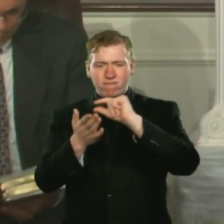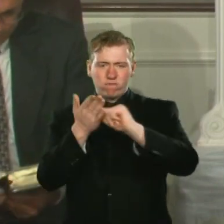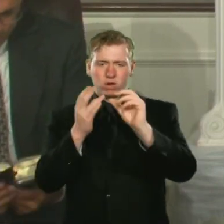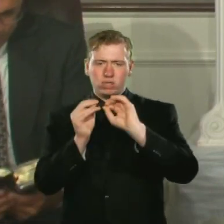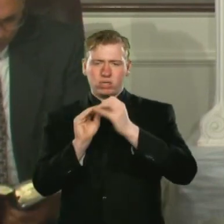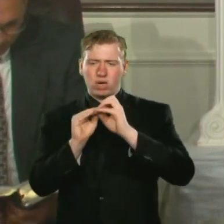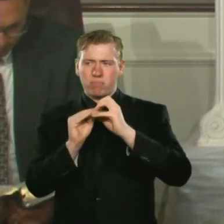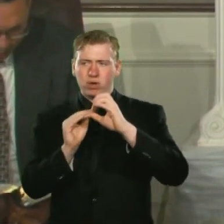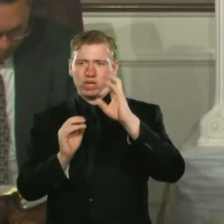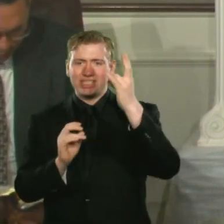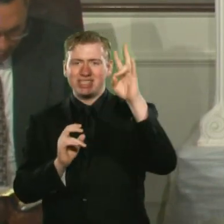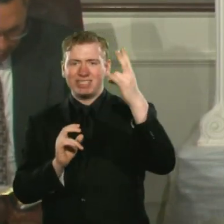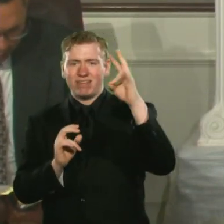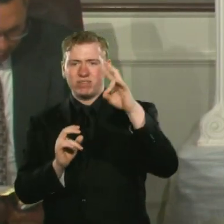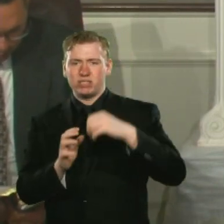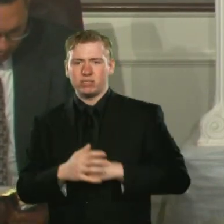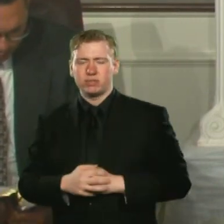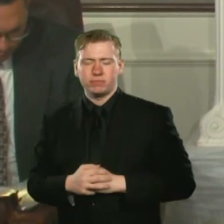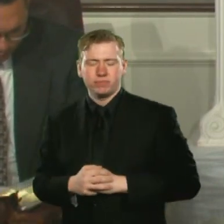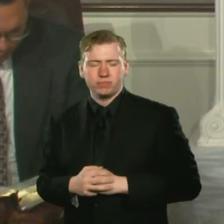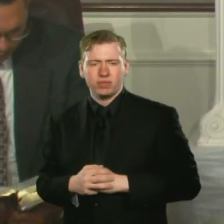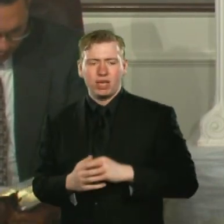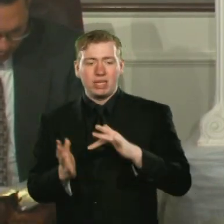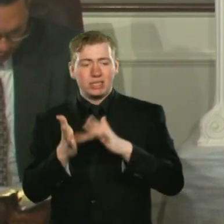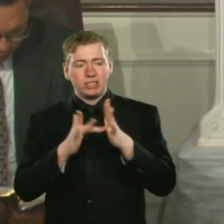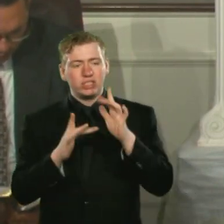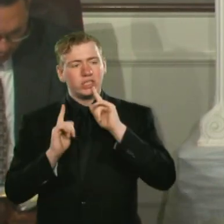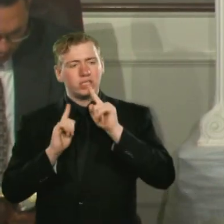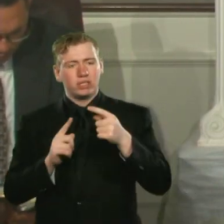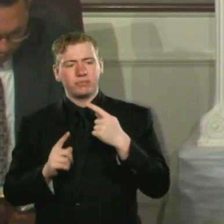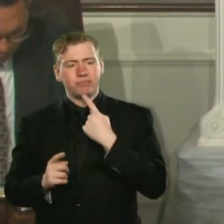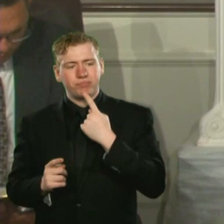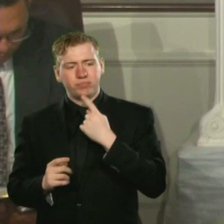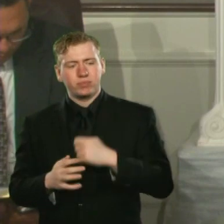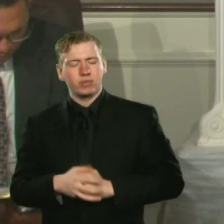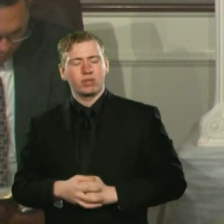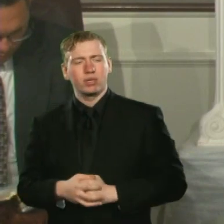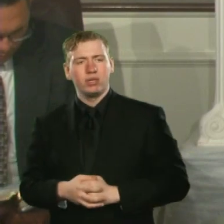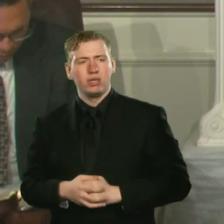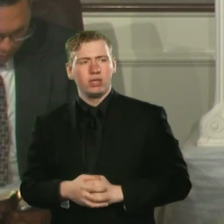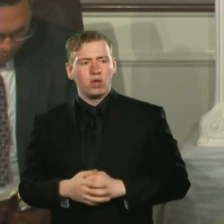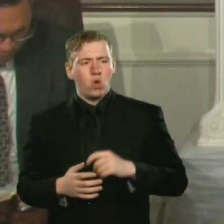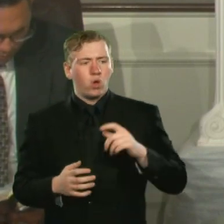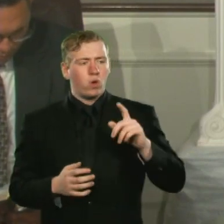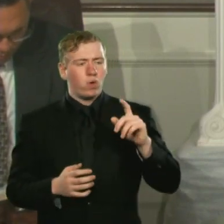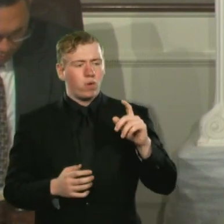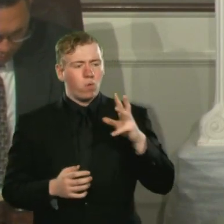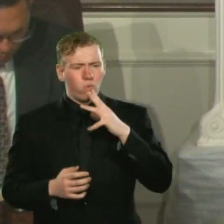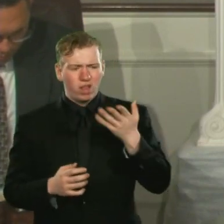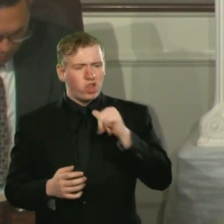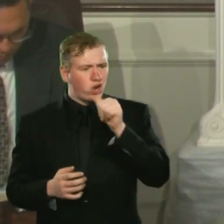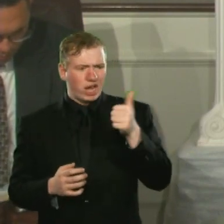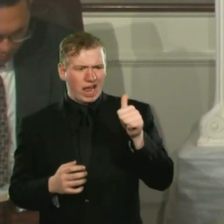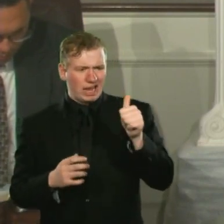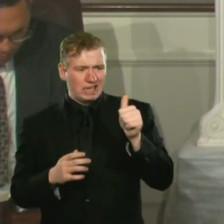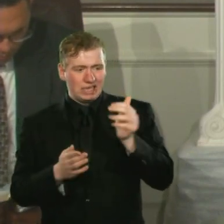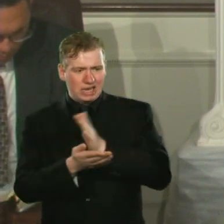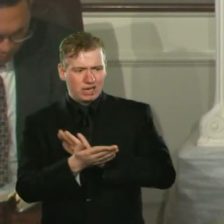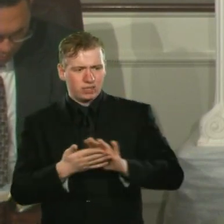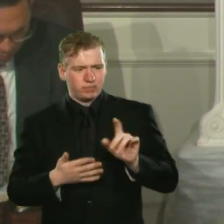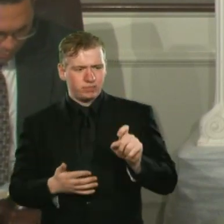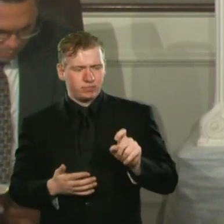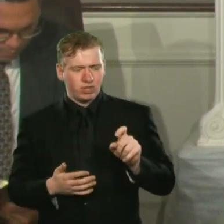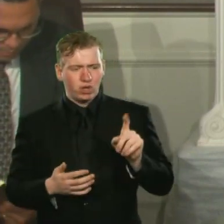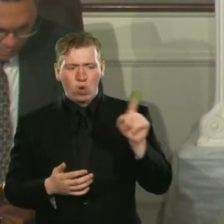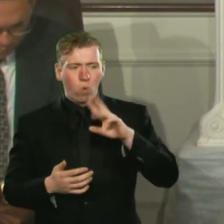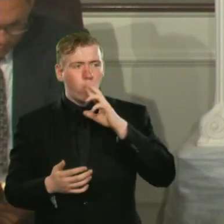number 17. And Jesus answering said, were there not 10 cleansed?